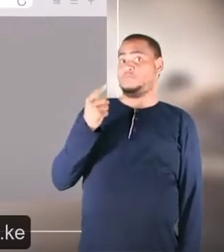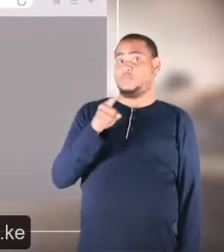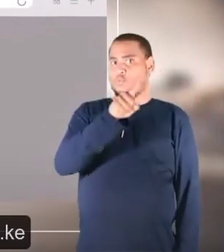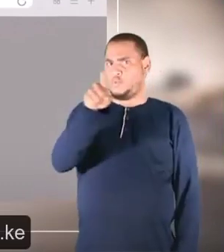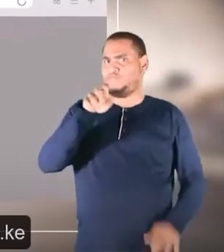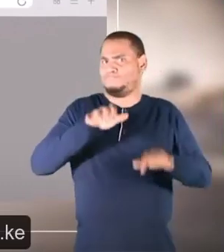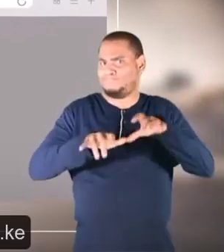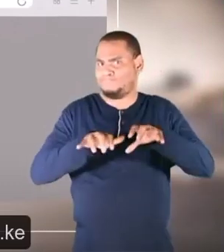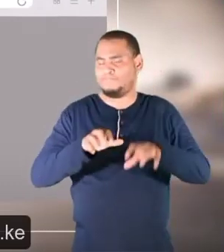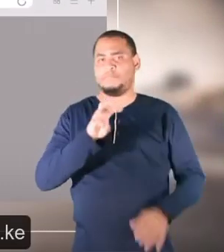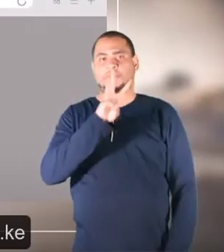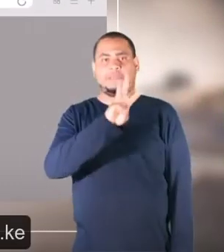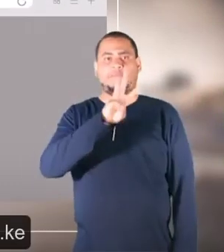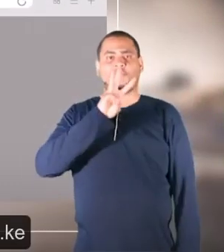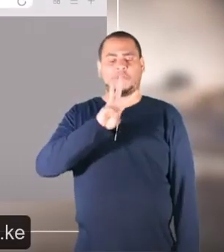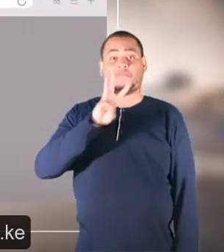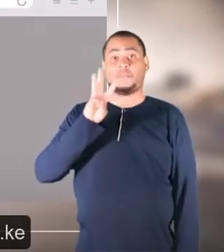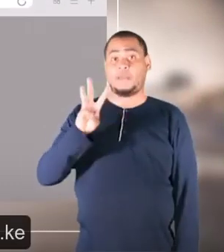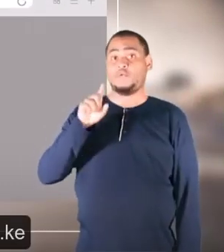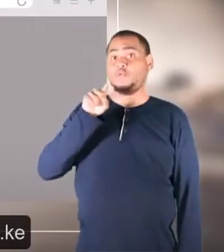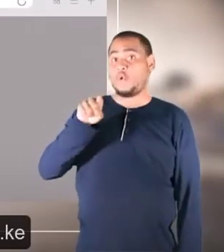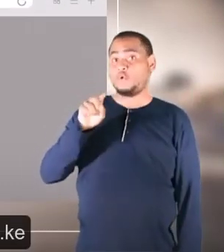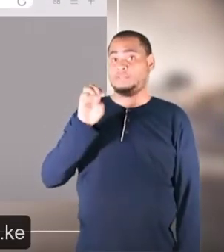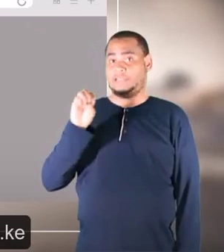1. Visit